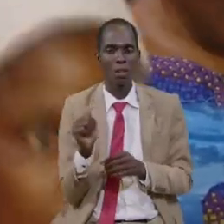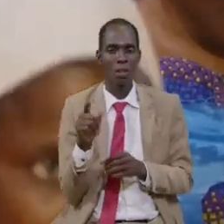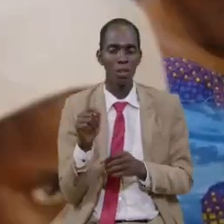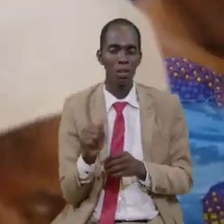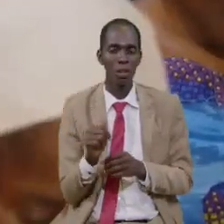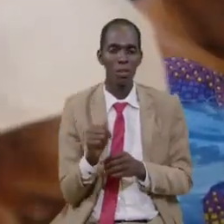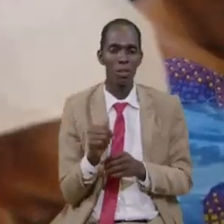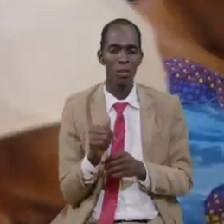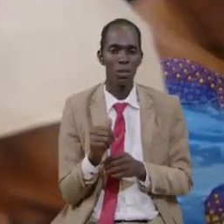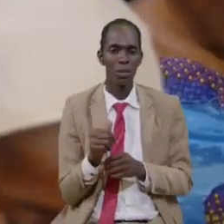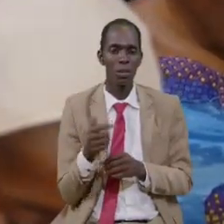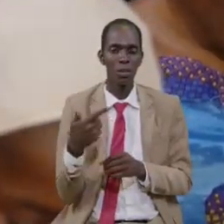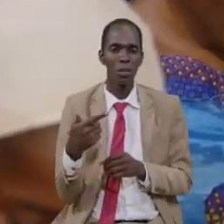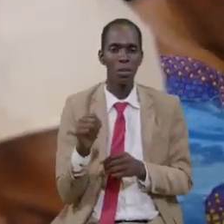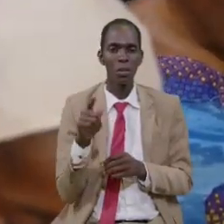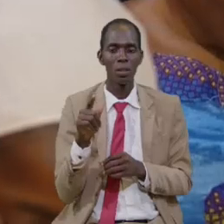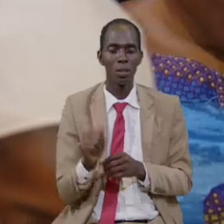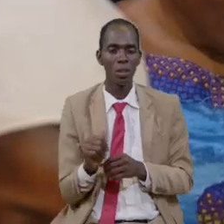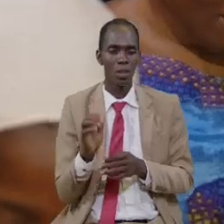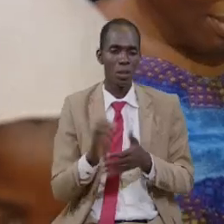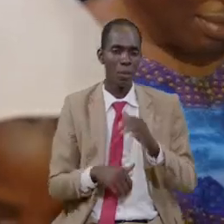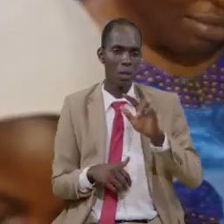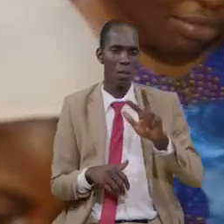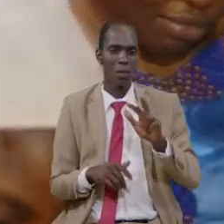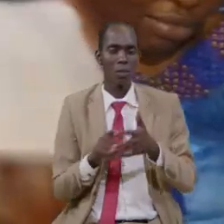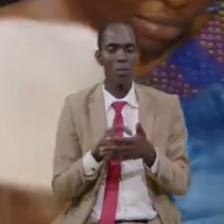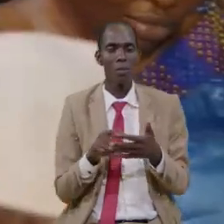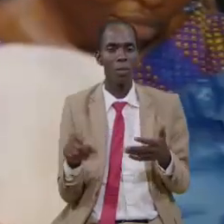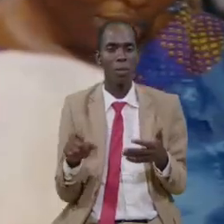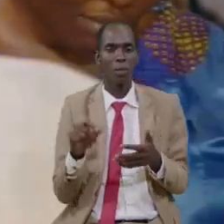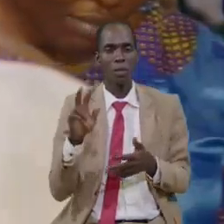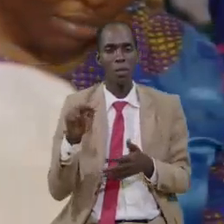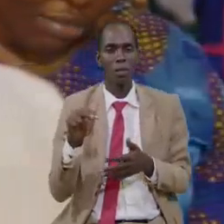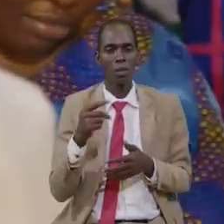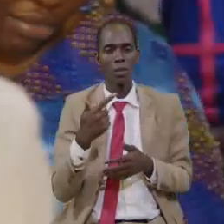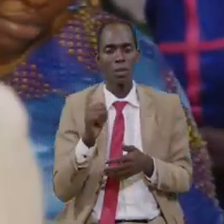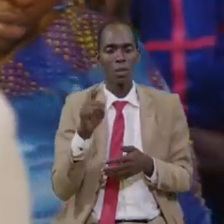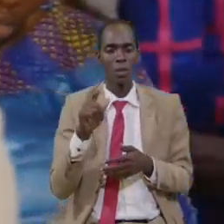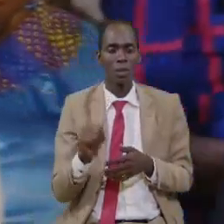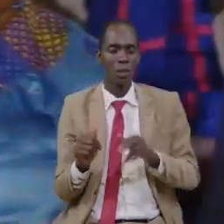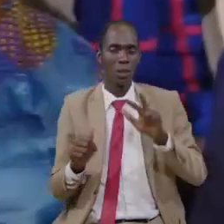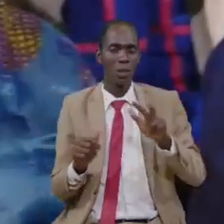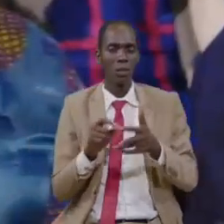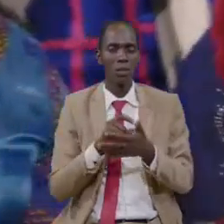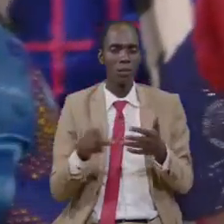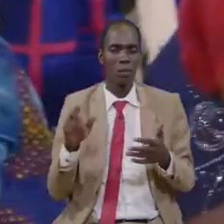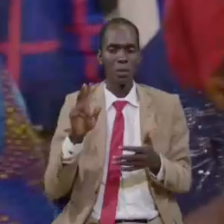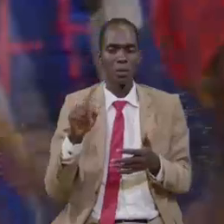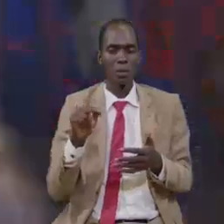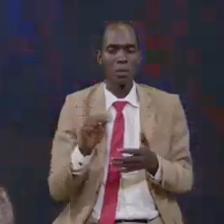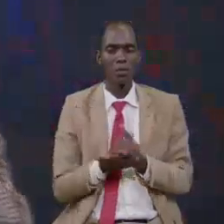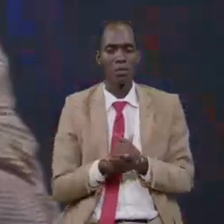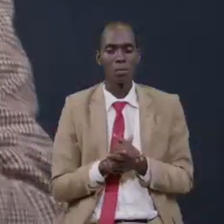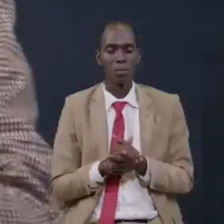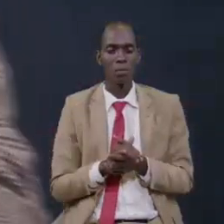Galatians chapter 3, reading from verse 13. Galatians chapter 3, verse, look at the first